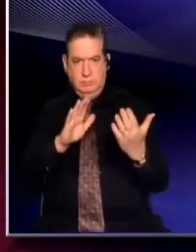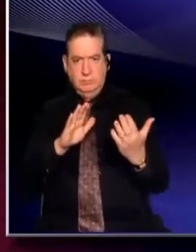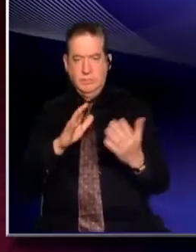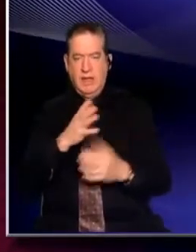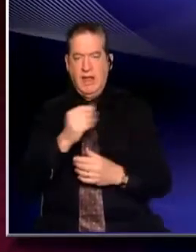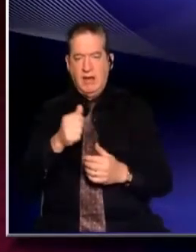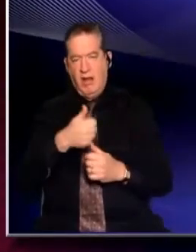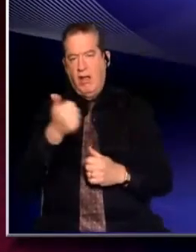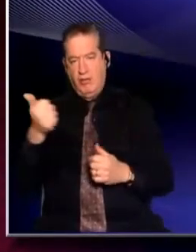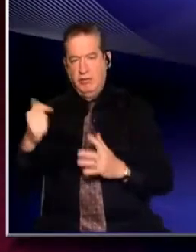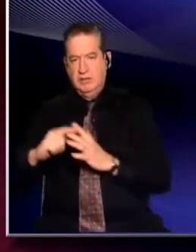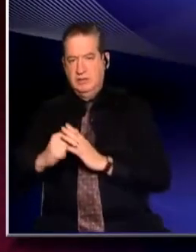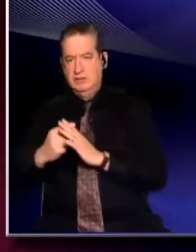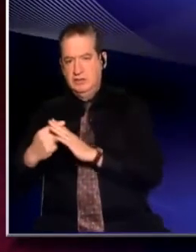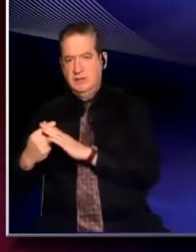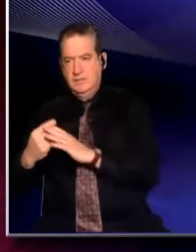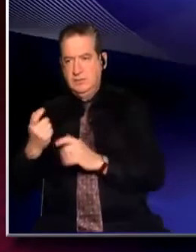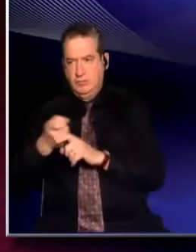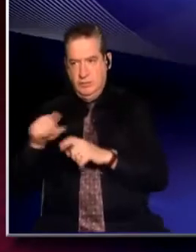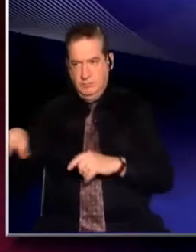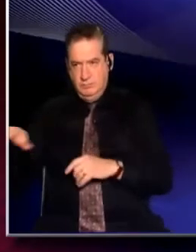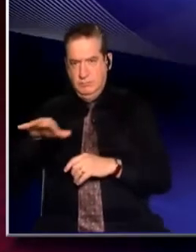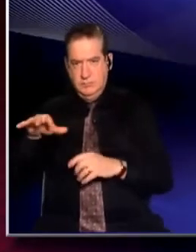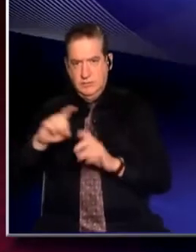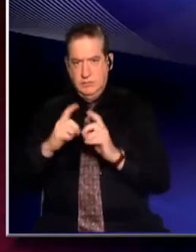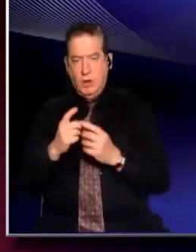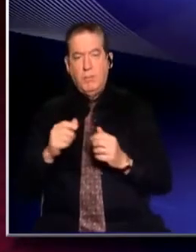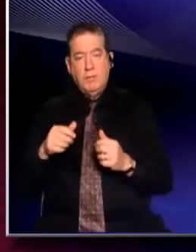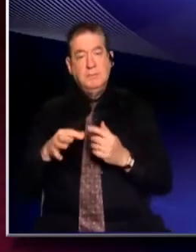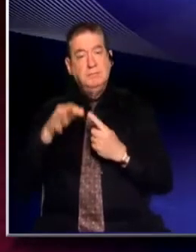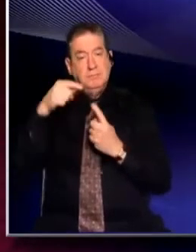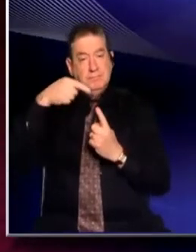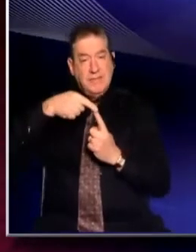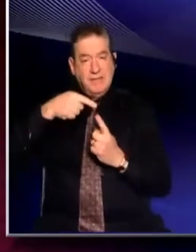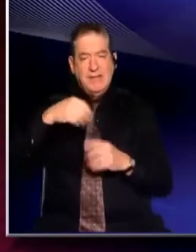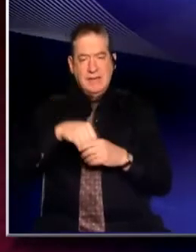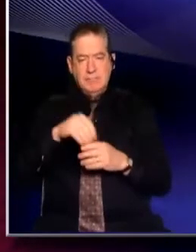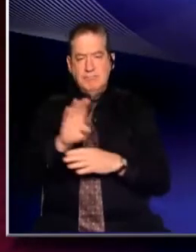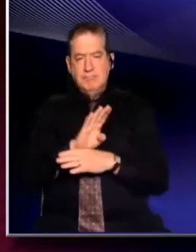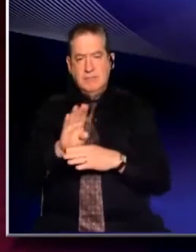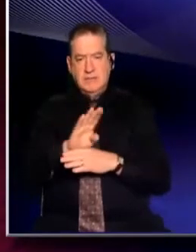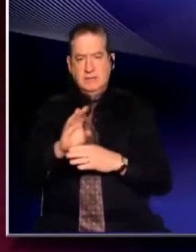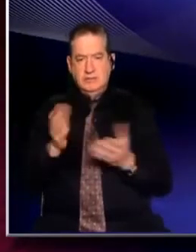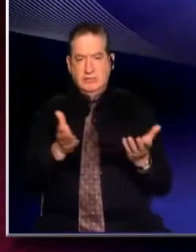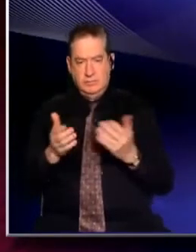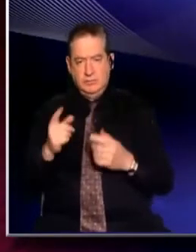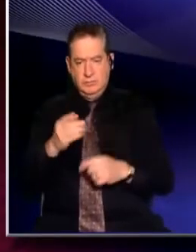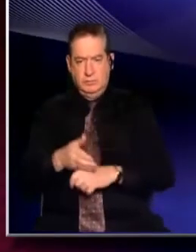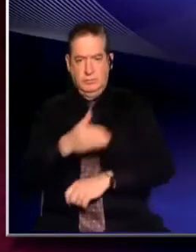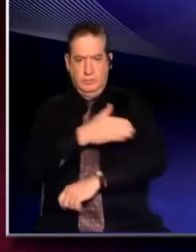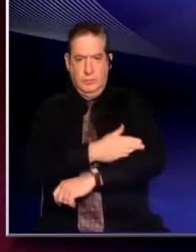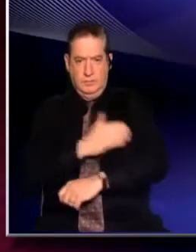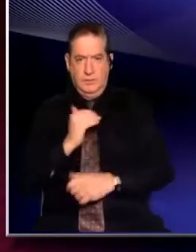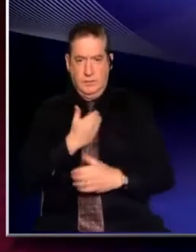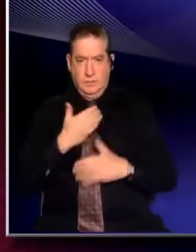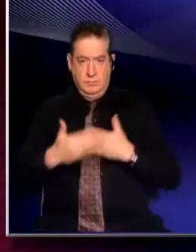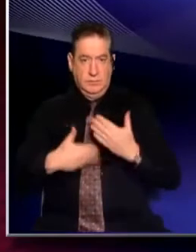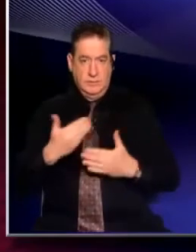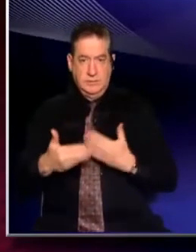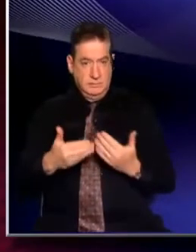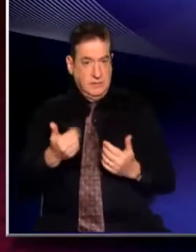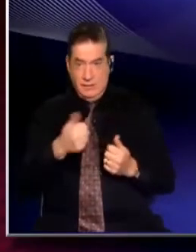other initiatives of the department, but specifically in business services to see if we can improve our processes. Any